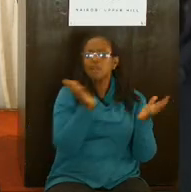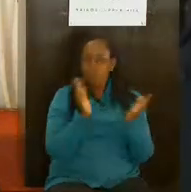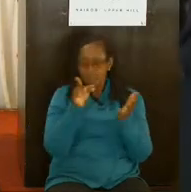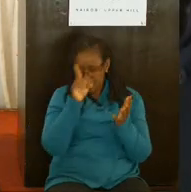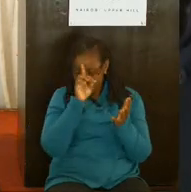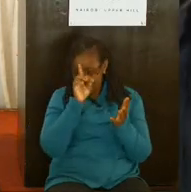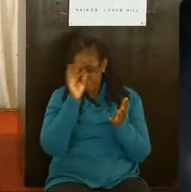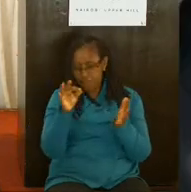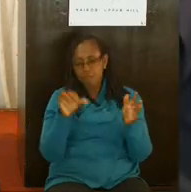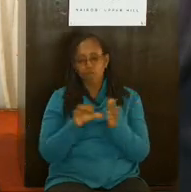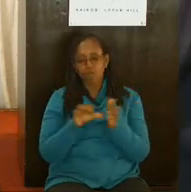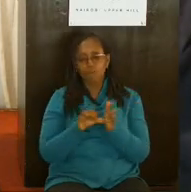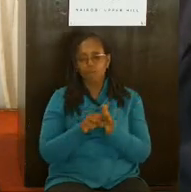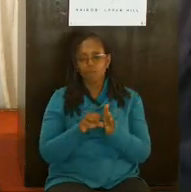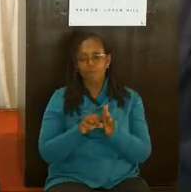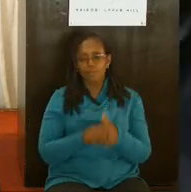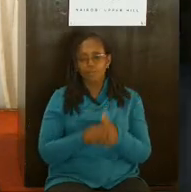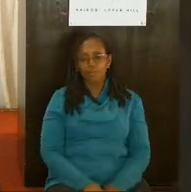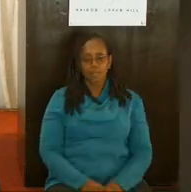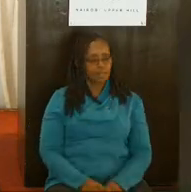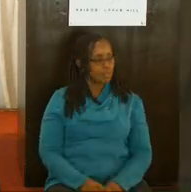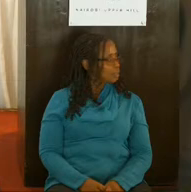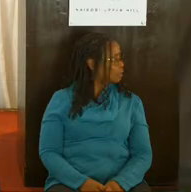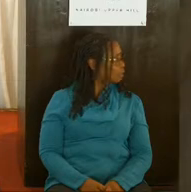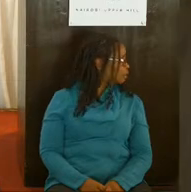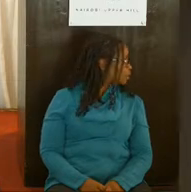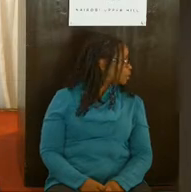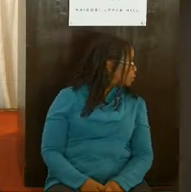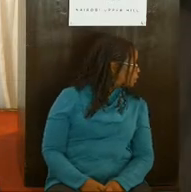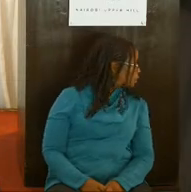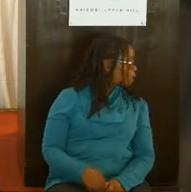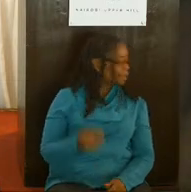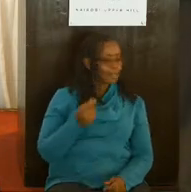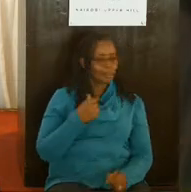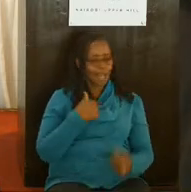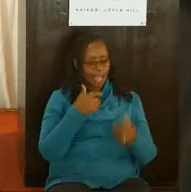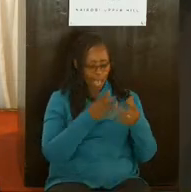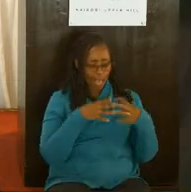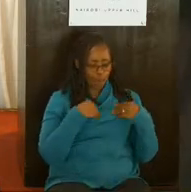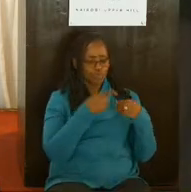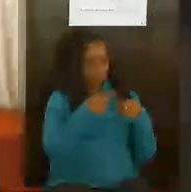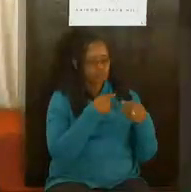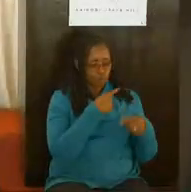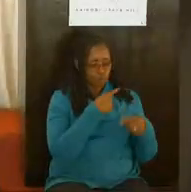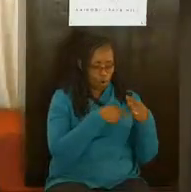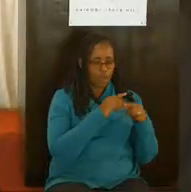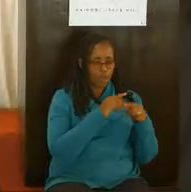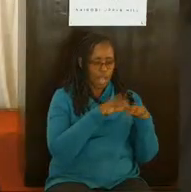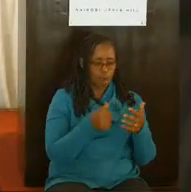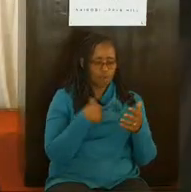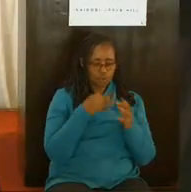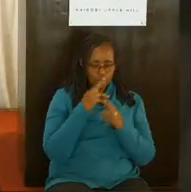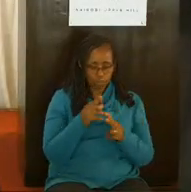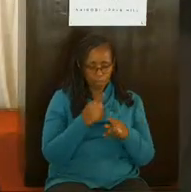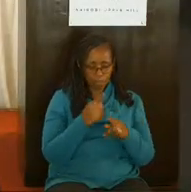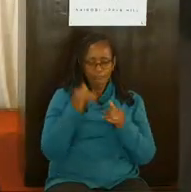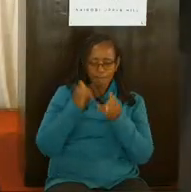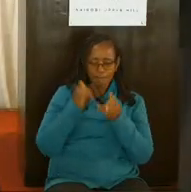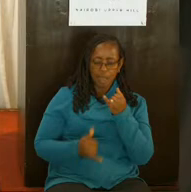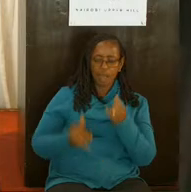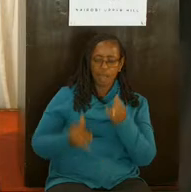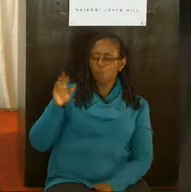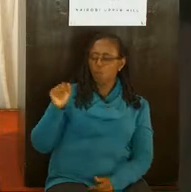a serious you know issue I let you go on because of the passion with which you execute your responses but finally Mr